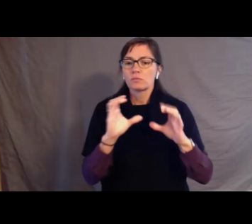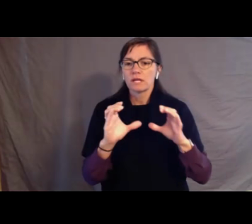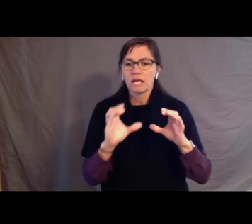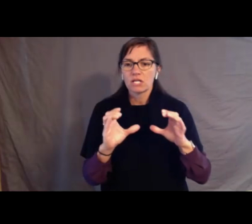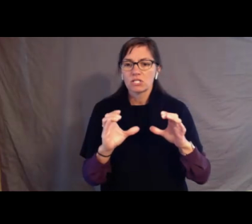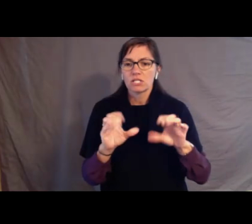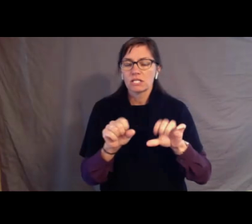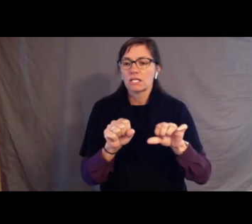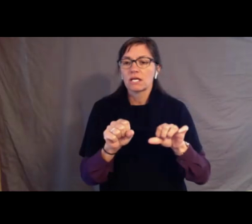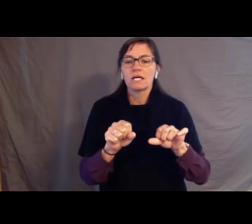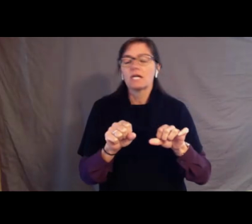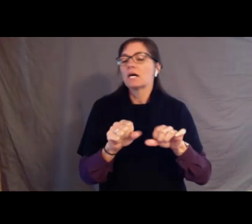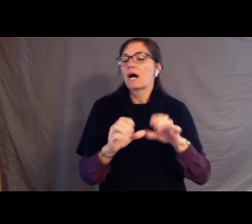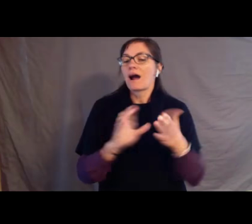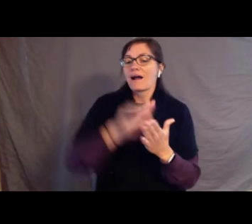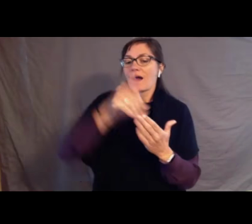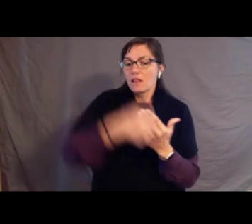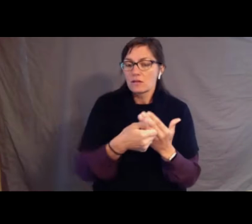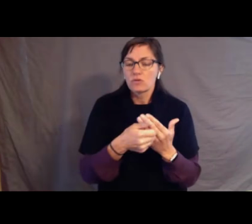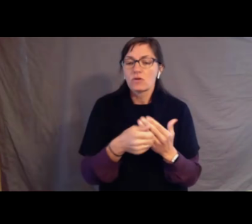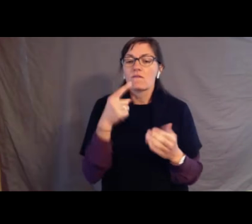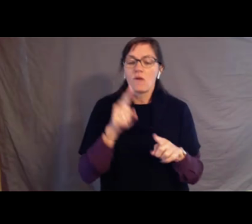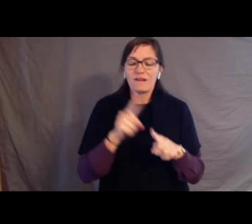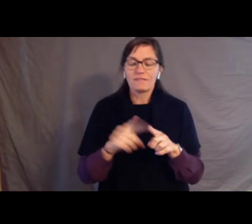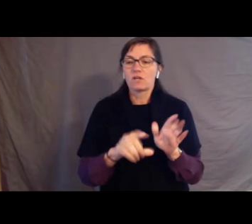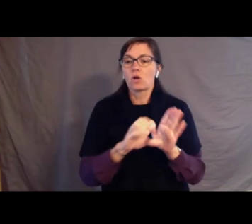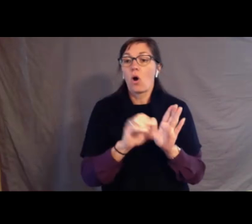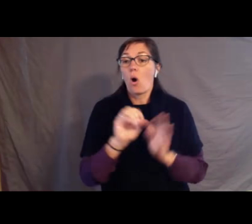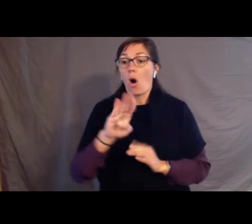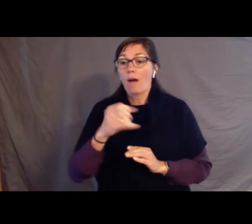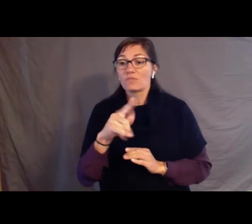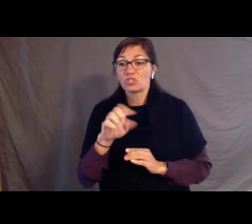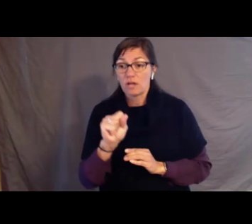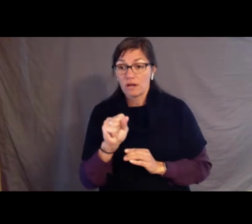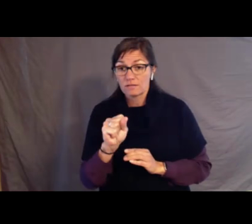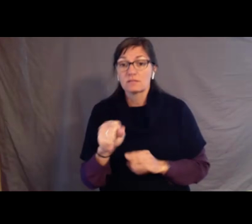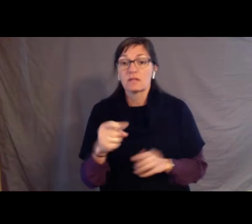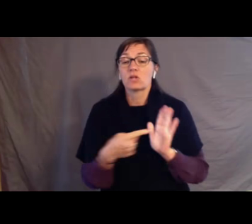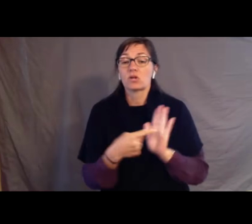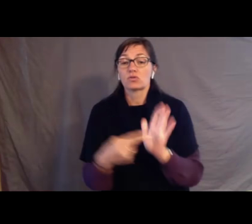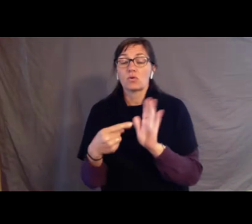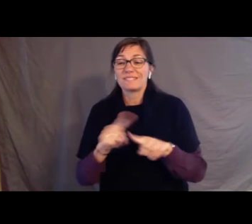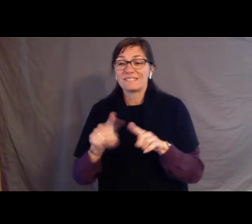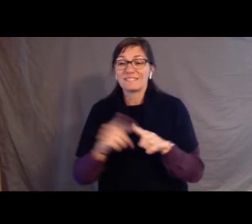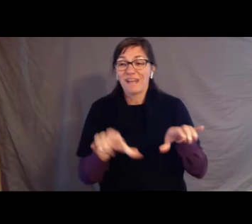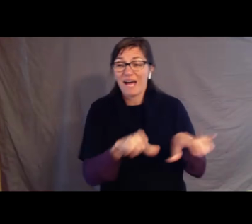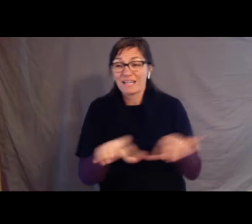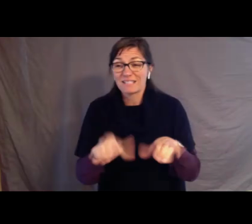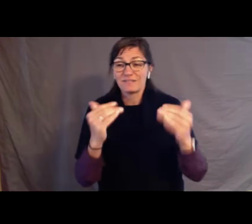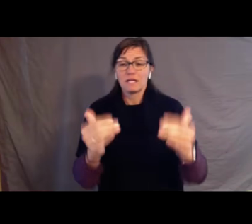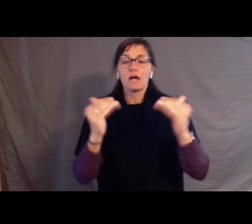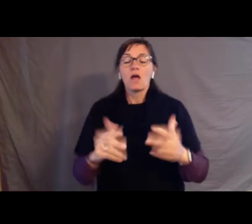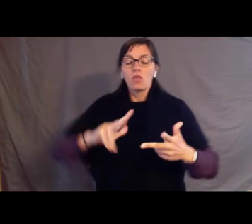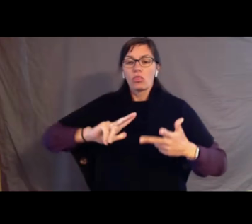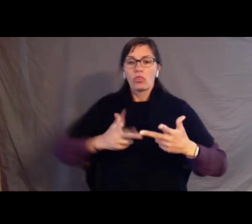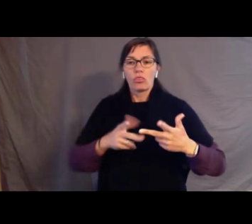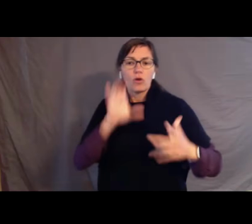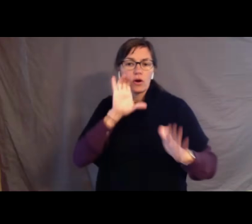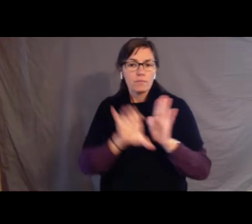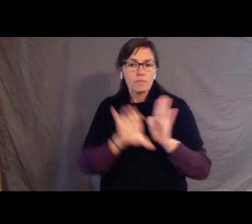represent the activities of the day. And similarly, down at the bottom, that's a daily schedule, but all of those items that